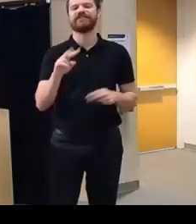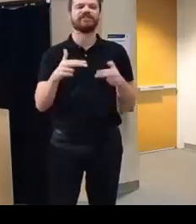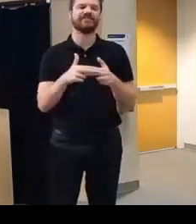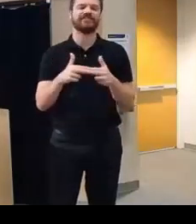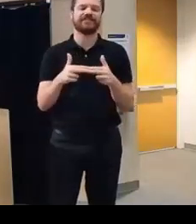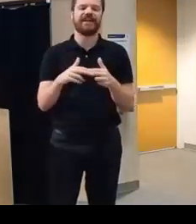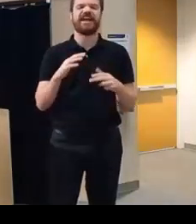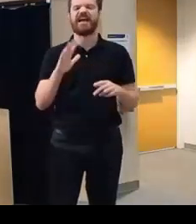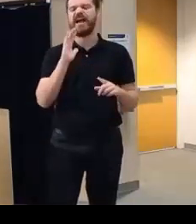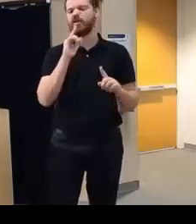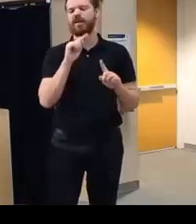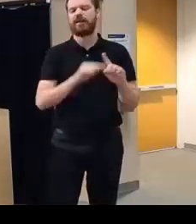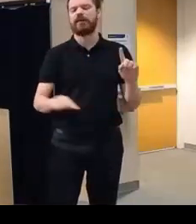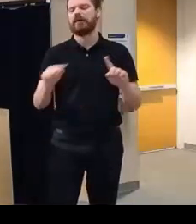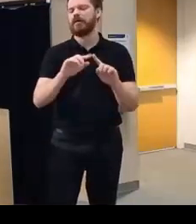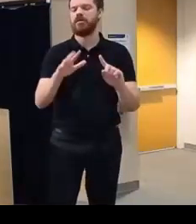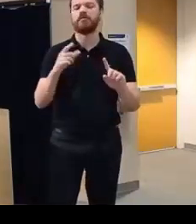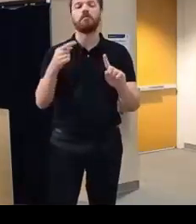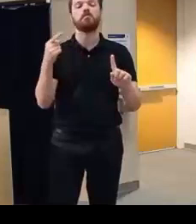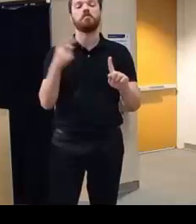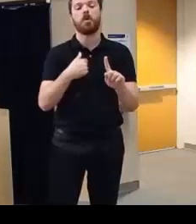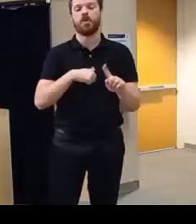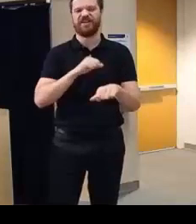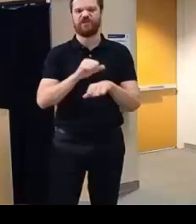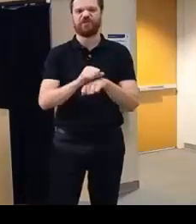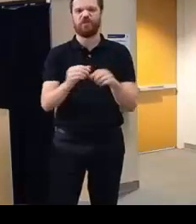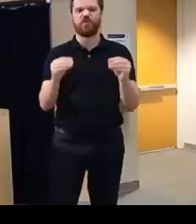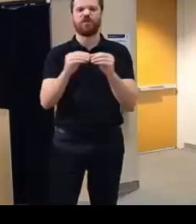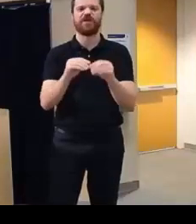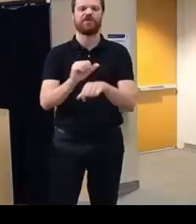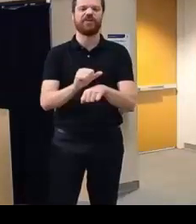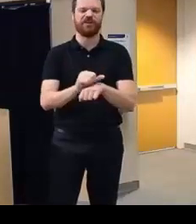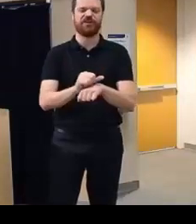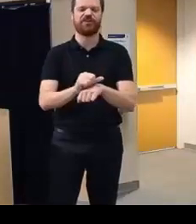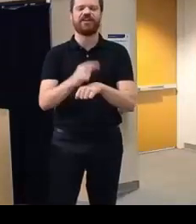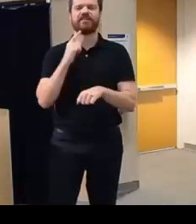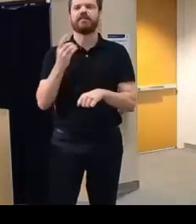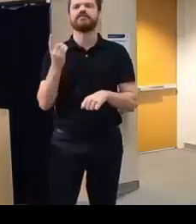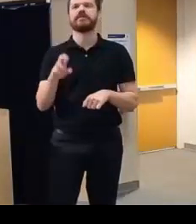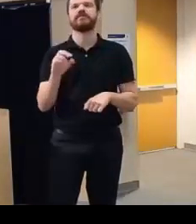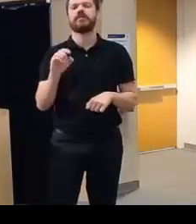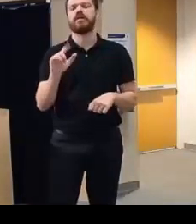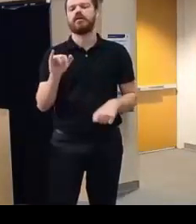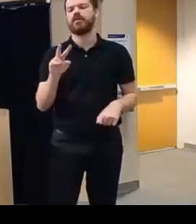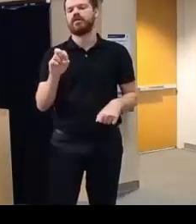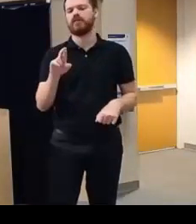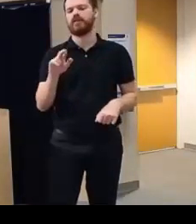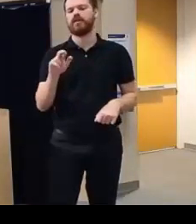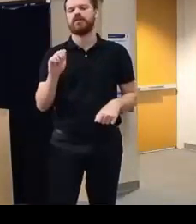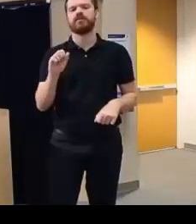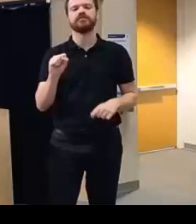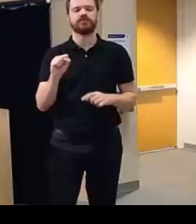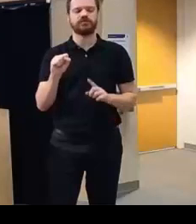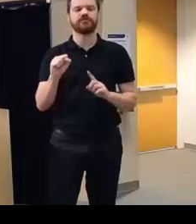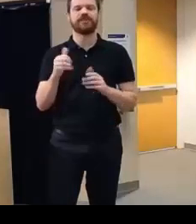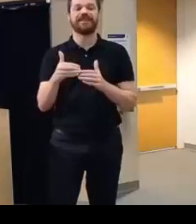and I have a little circle around the piece that I think we need to do more work on, and I think Dr. Olivares is very much behind that too. So this